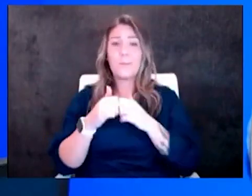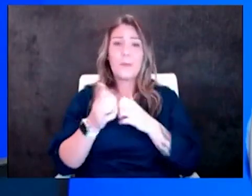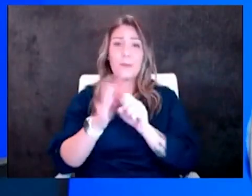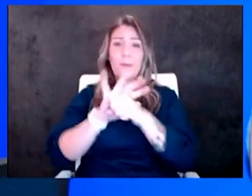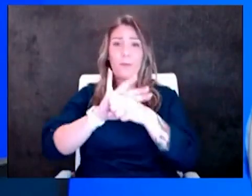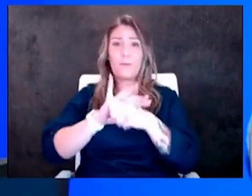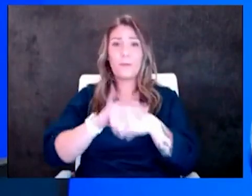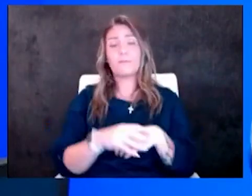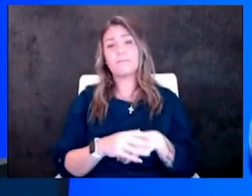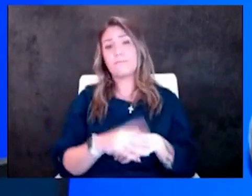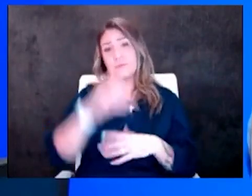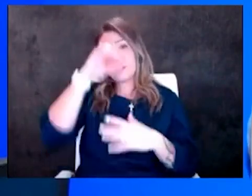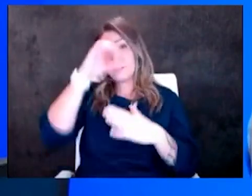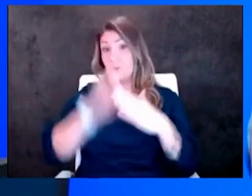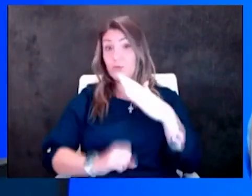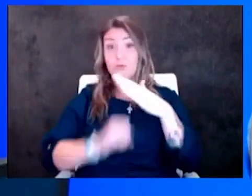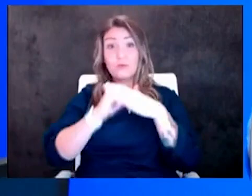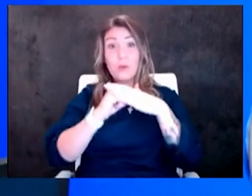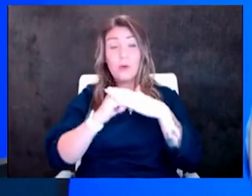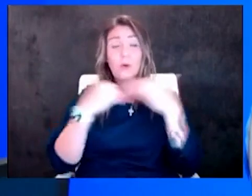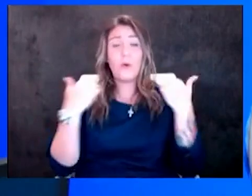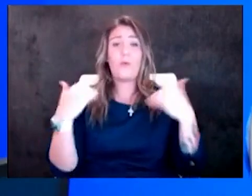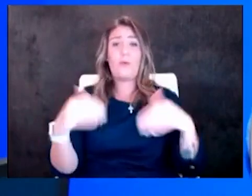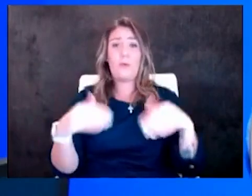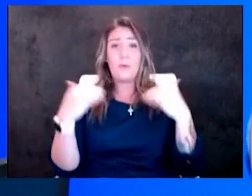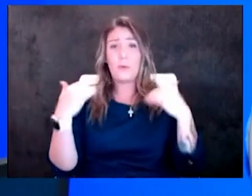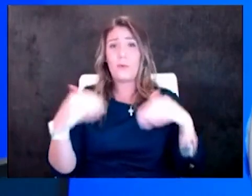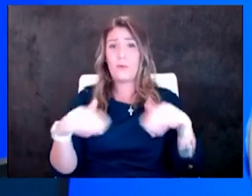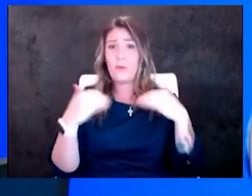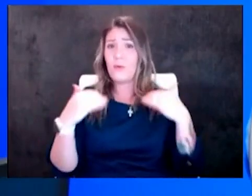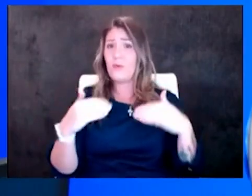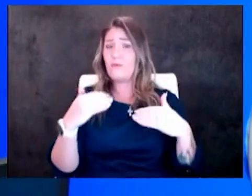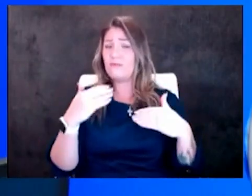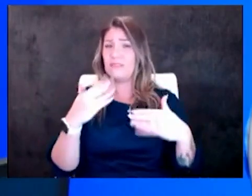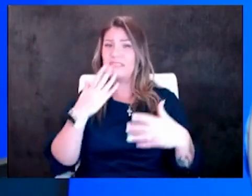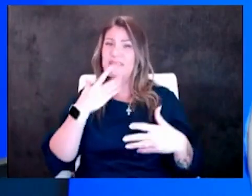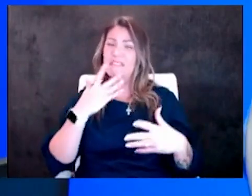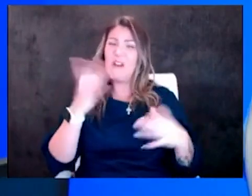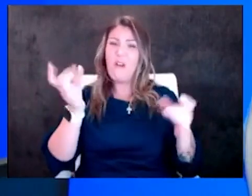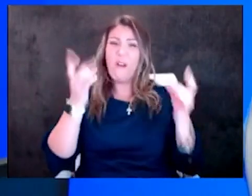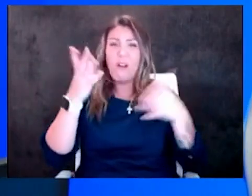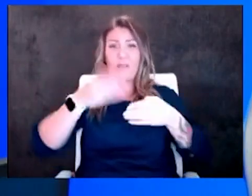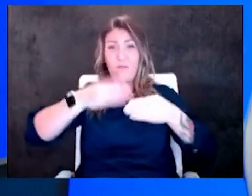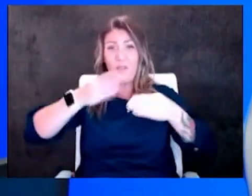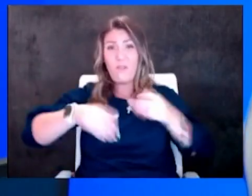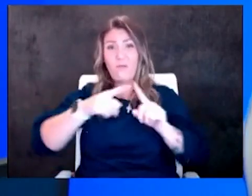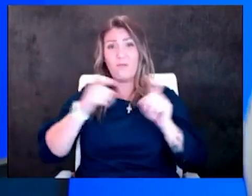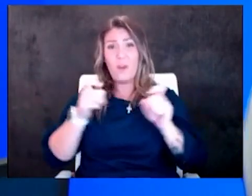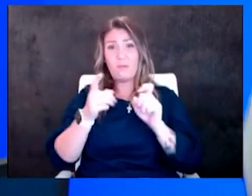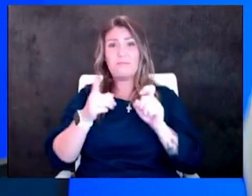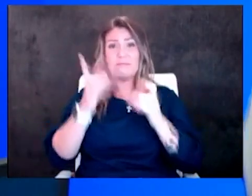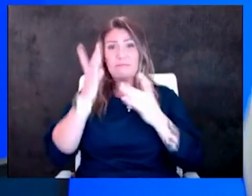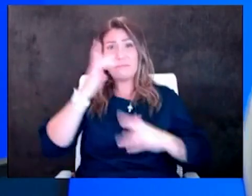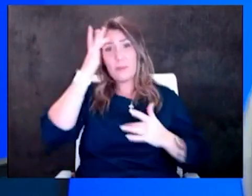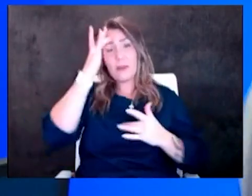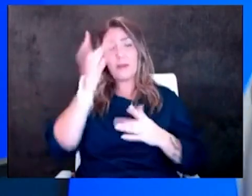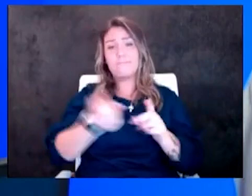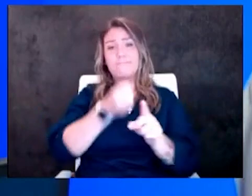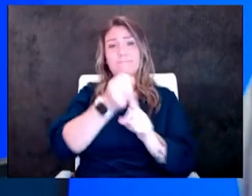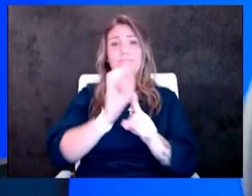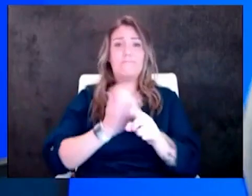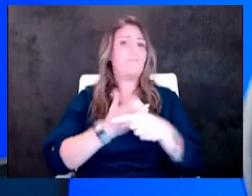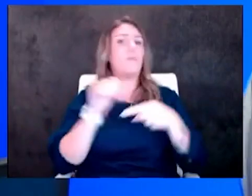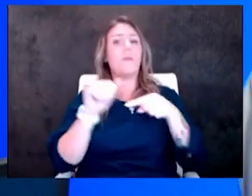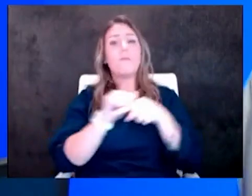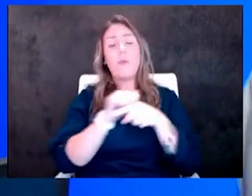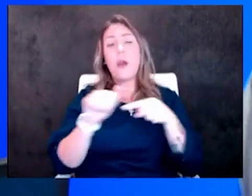stroke is a very severe manifestation of this disease, and it has impacted our practice in a substantial way, with the